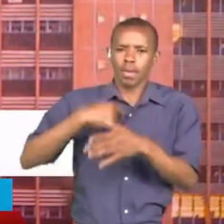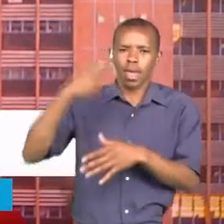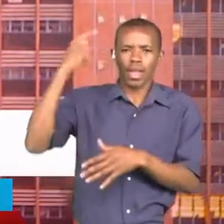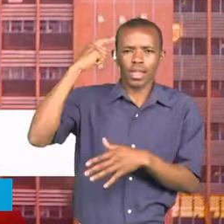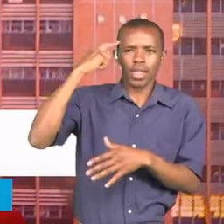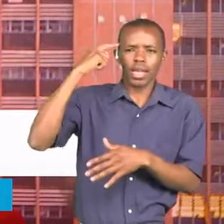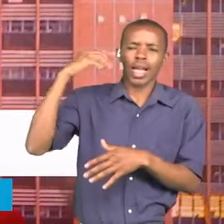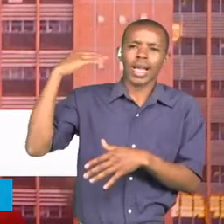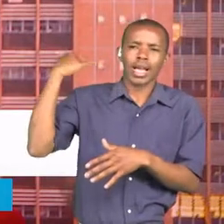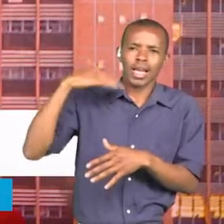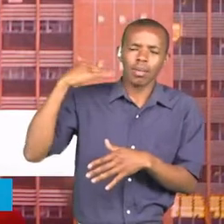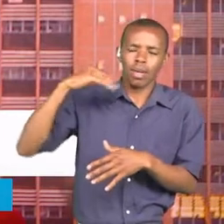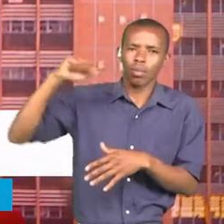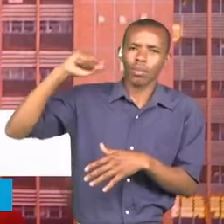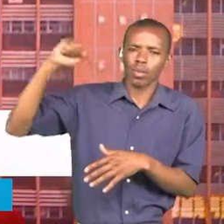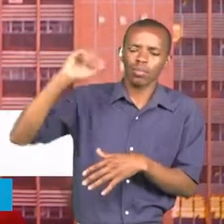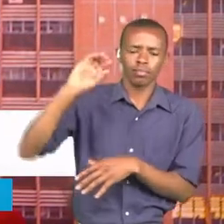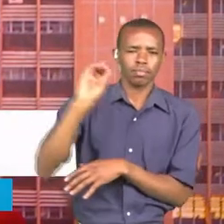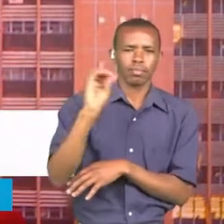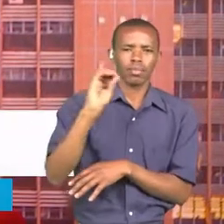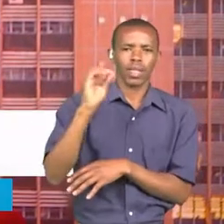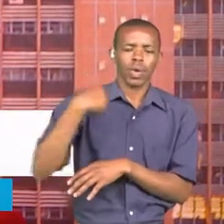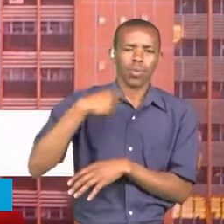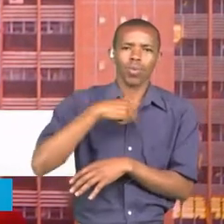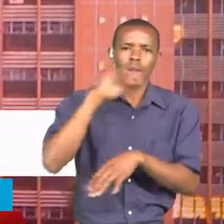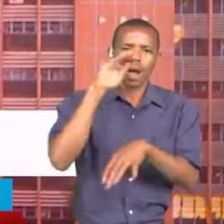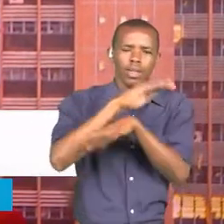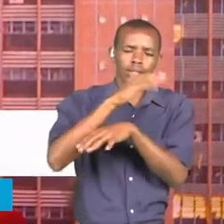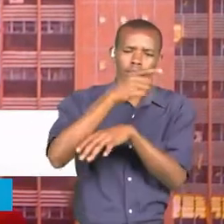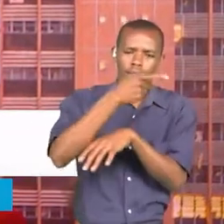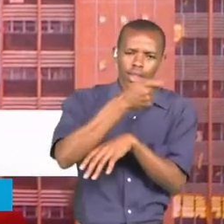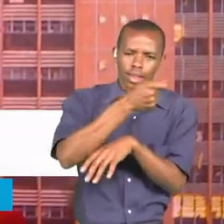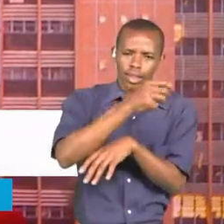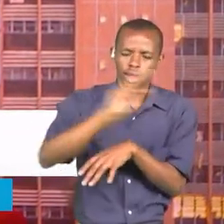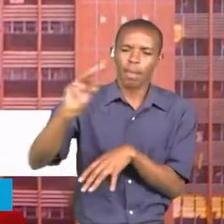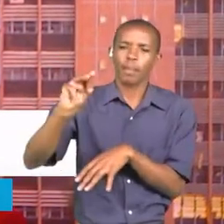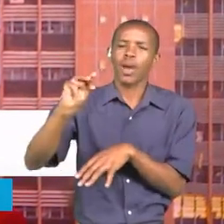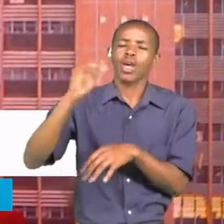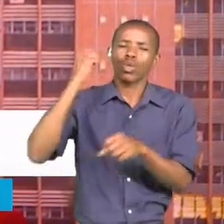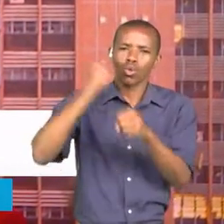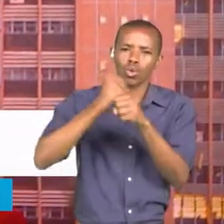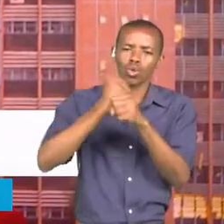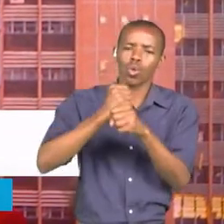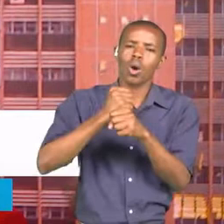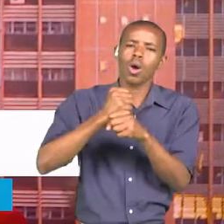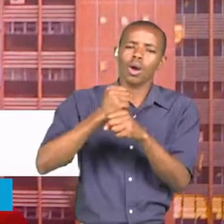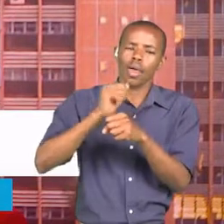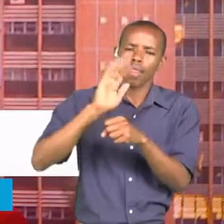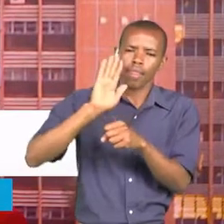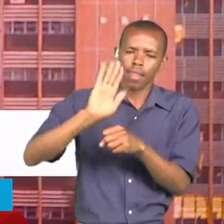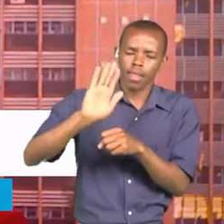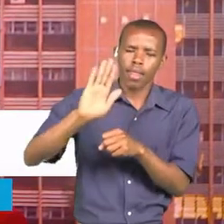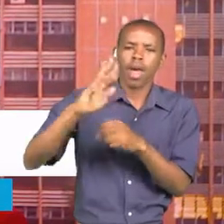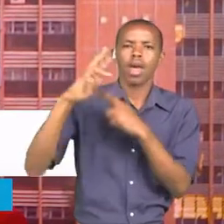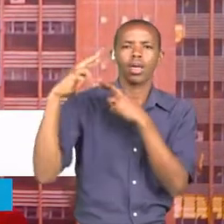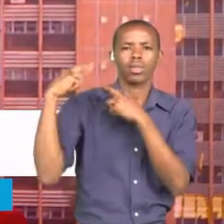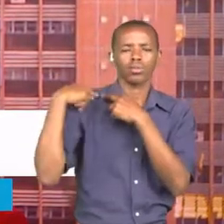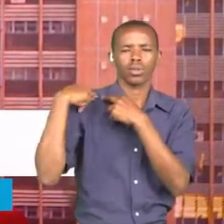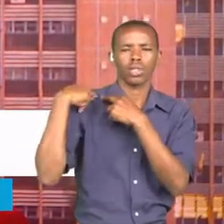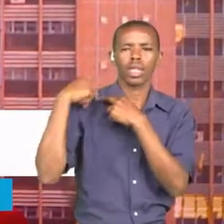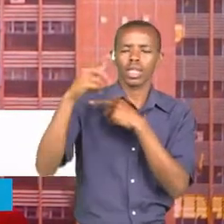are criminalizing the politicians. We are asking them to do what their job description is. They are